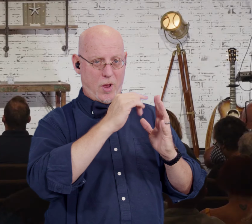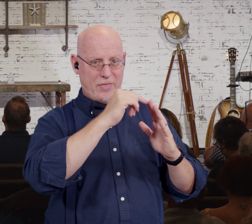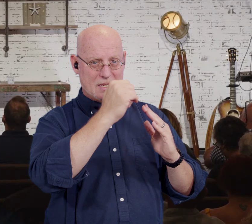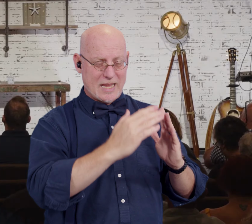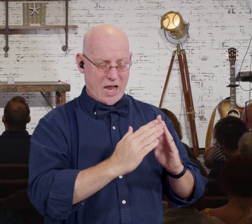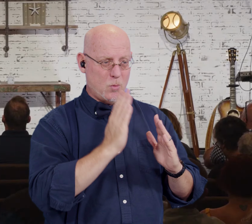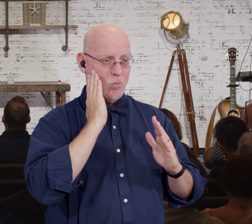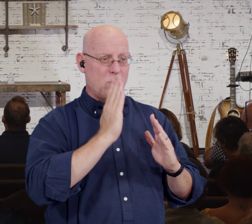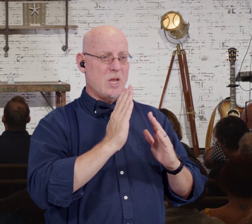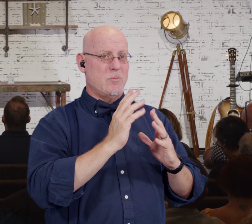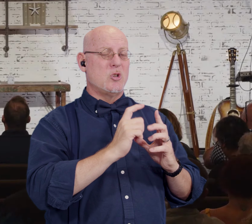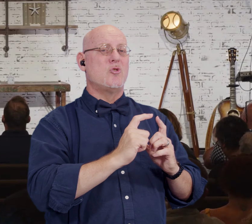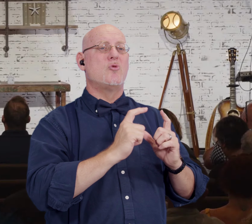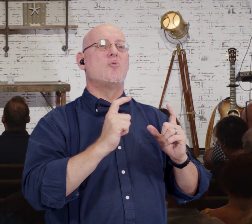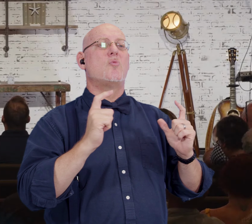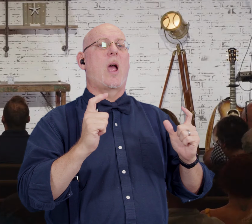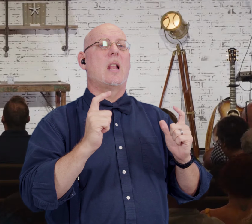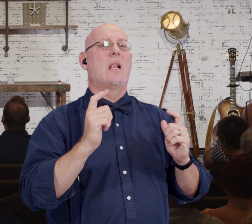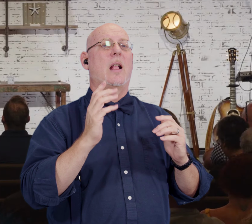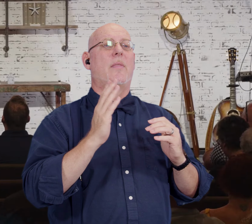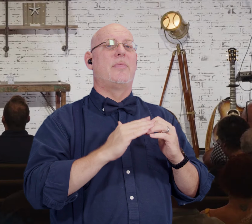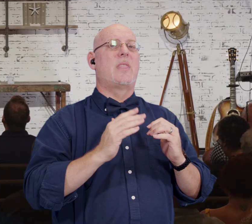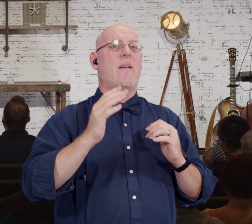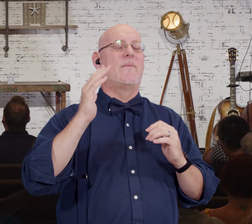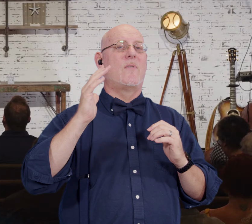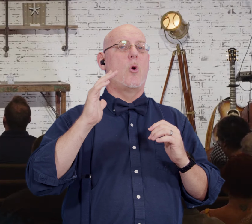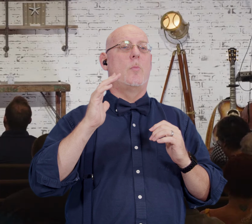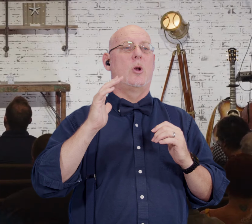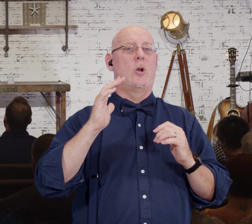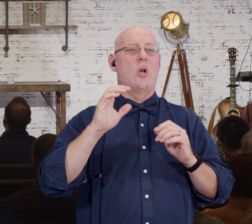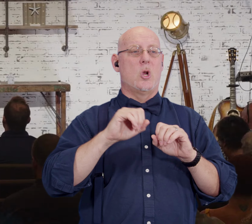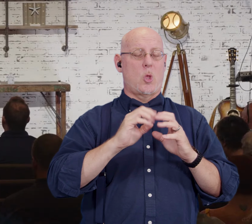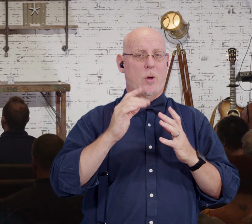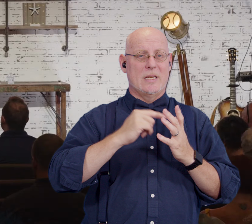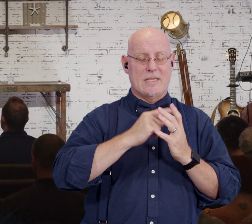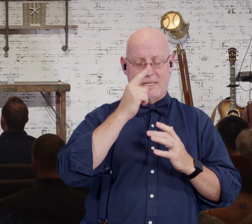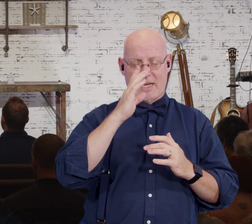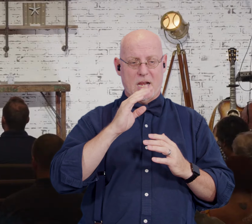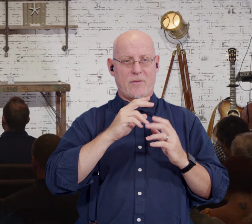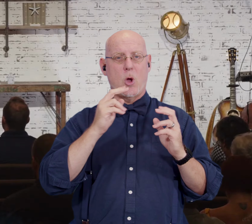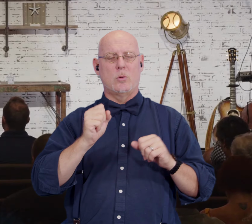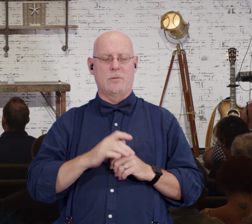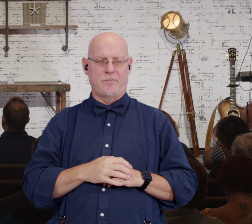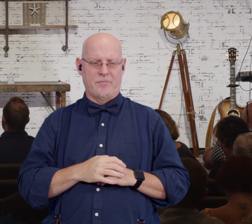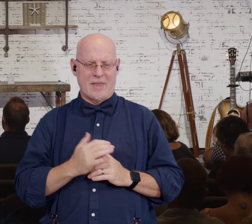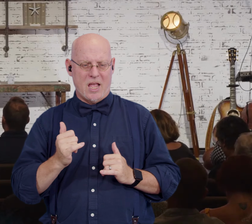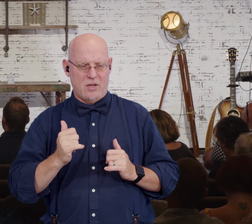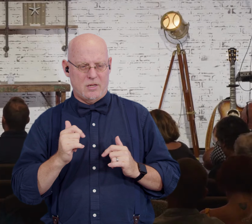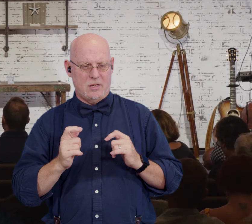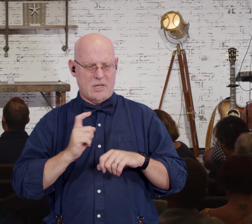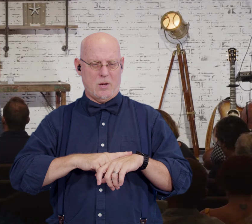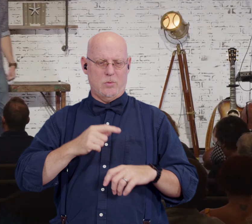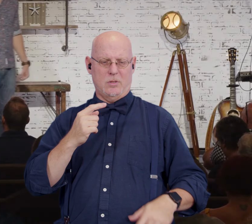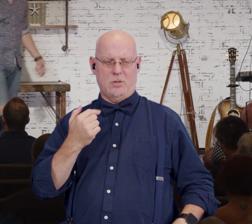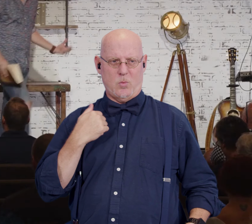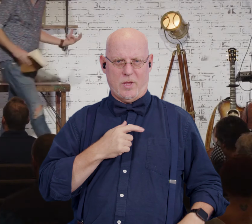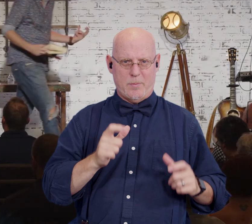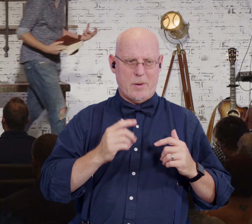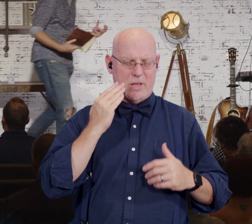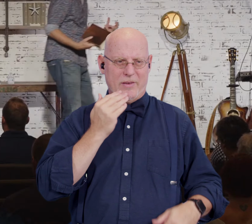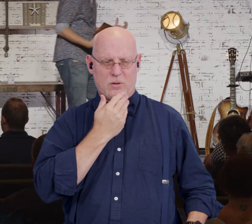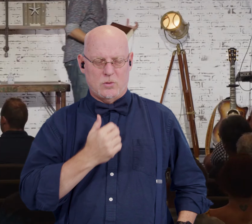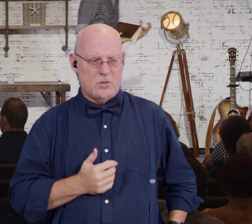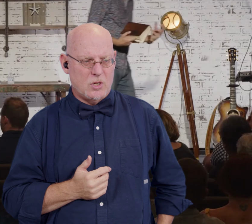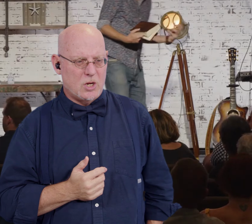latter glory of this house shall be greater than the former glory, says Yahweh of hosts. And at this point, this is one of those times where we just, if we're the